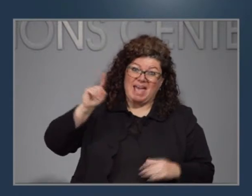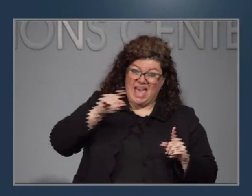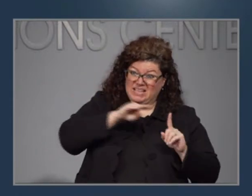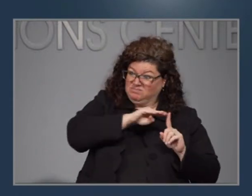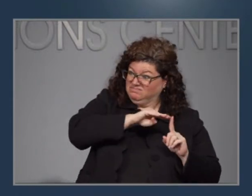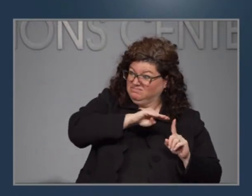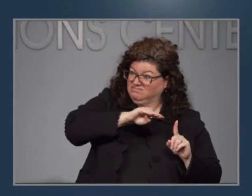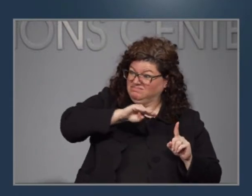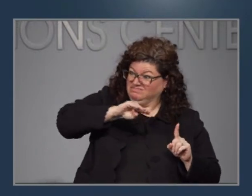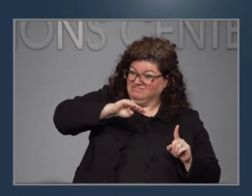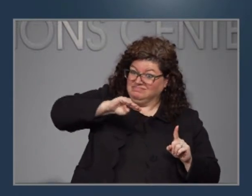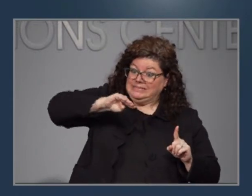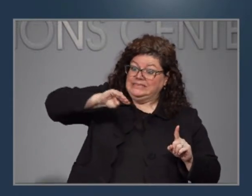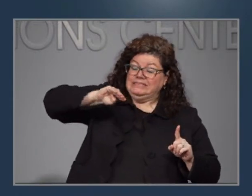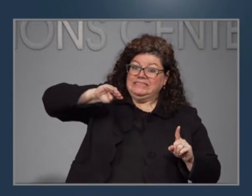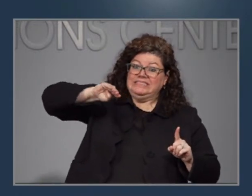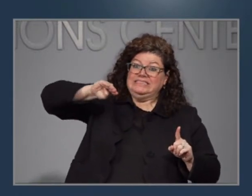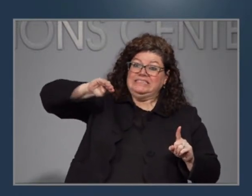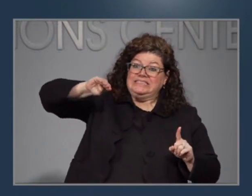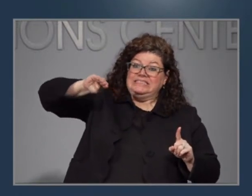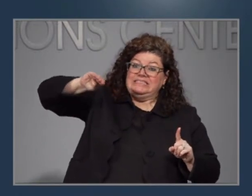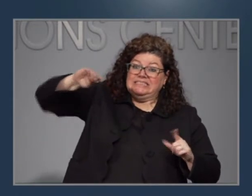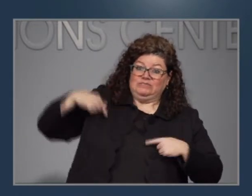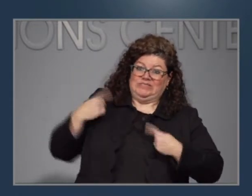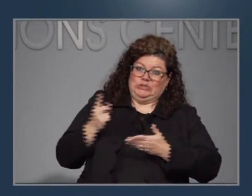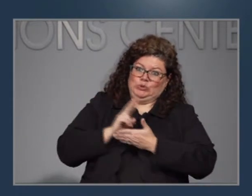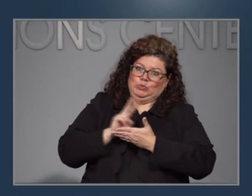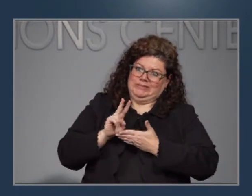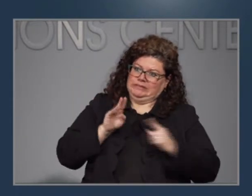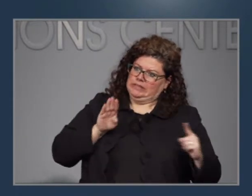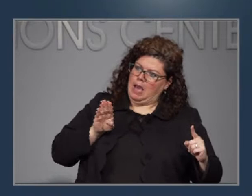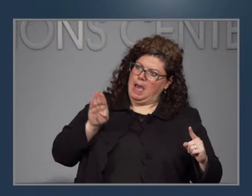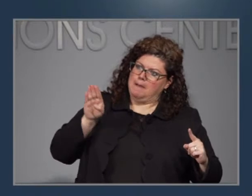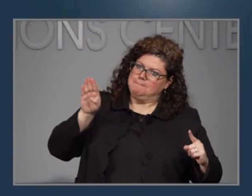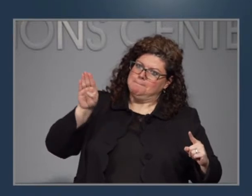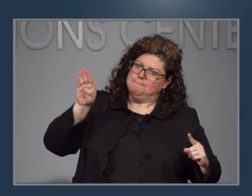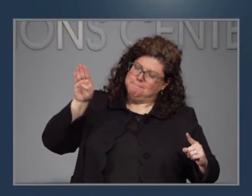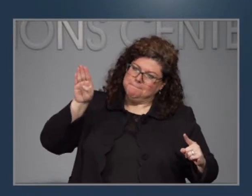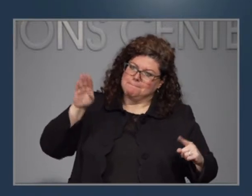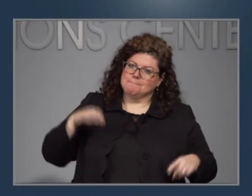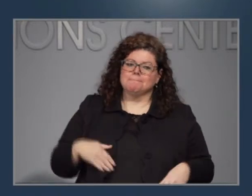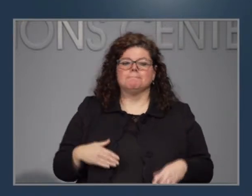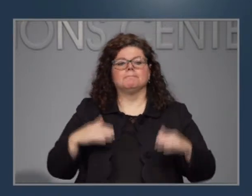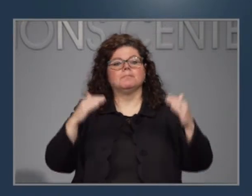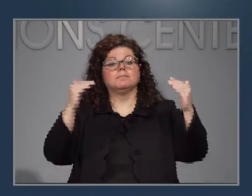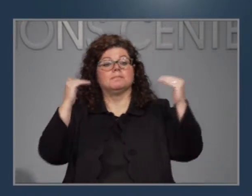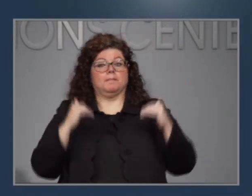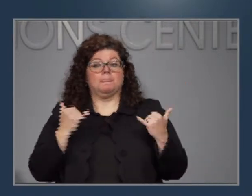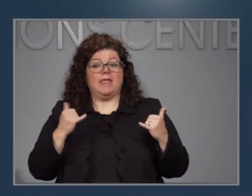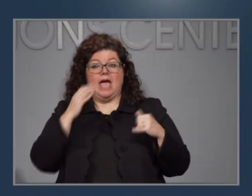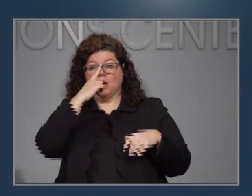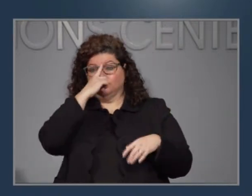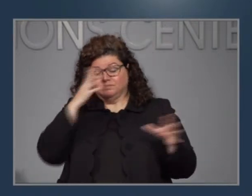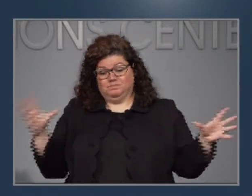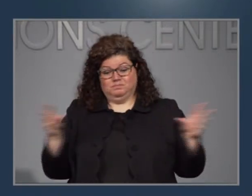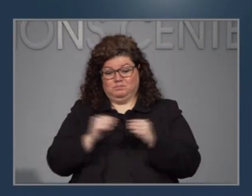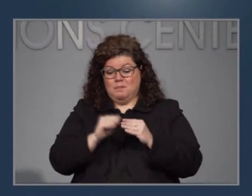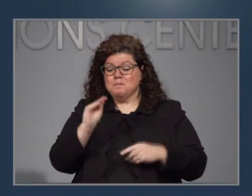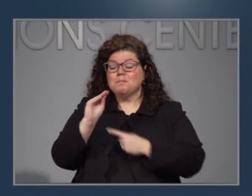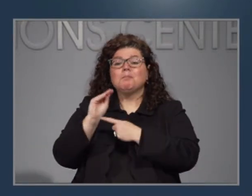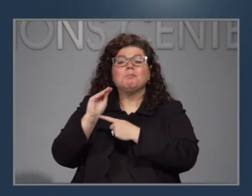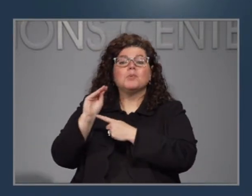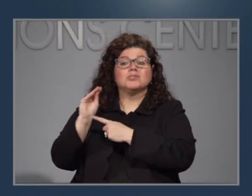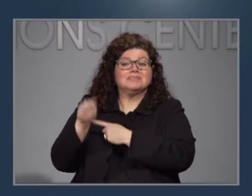is becoming steeper in the last 2 weeks. Now moving on to the percent of tests that are